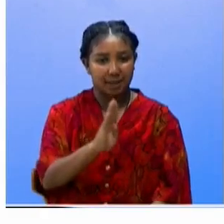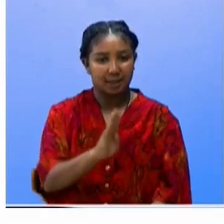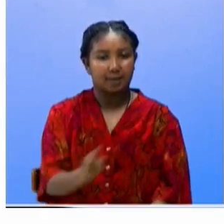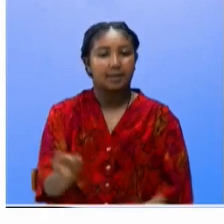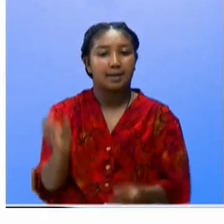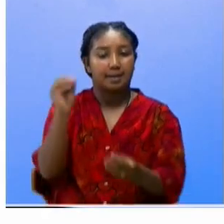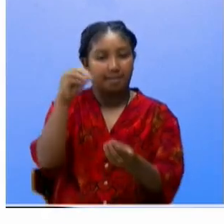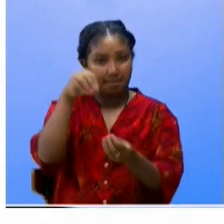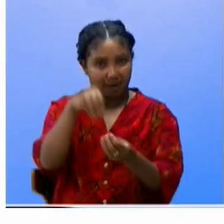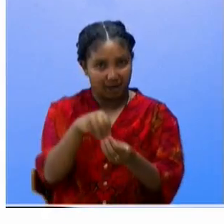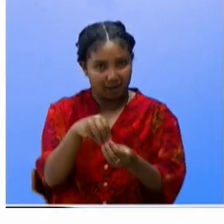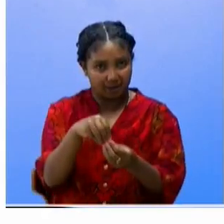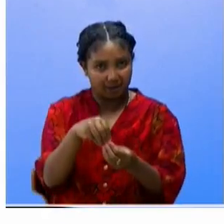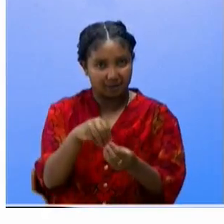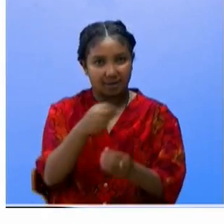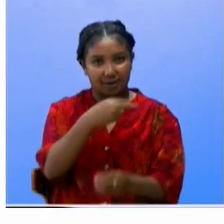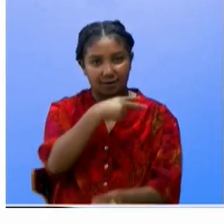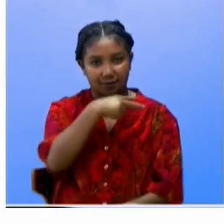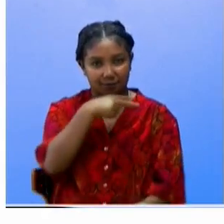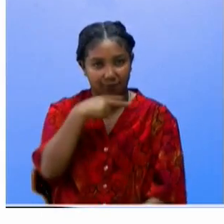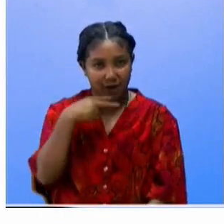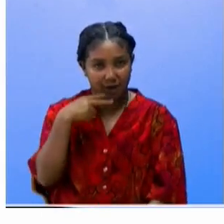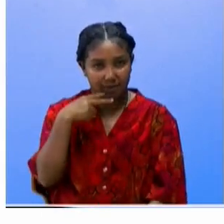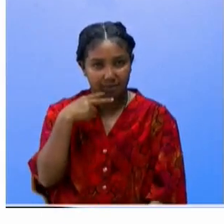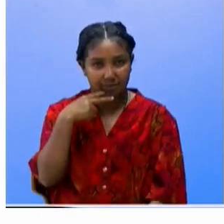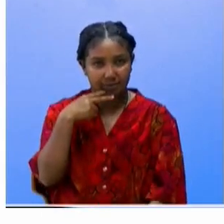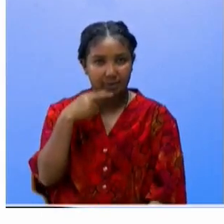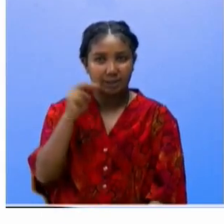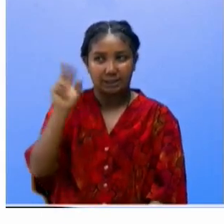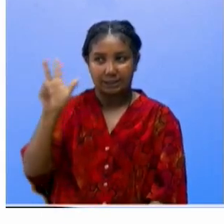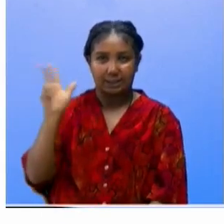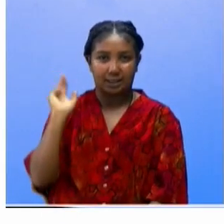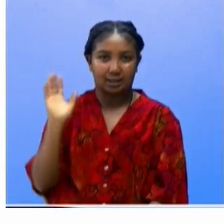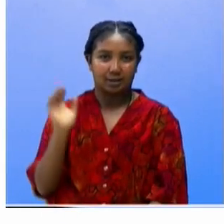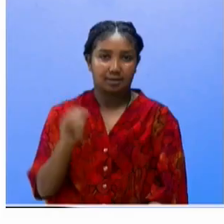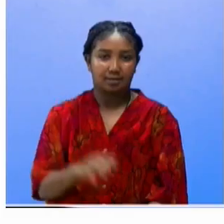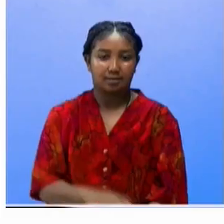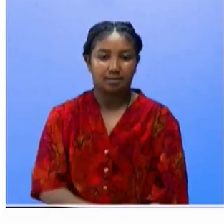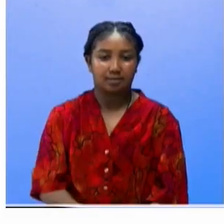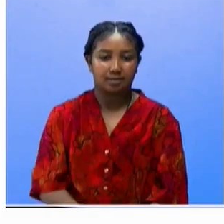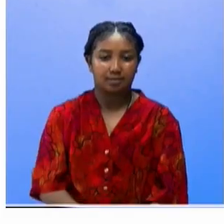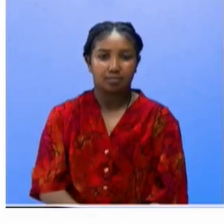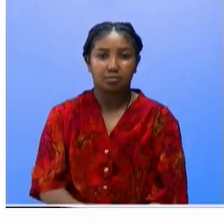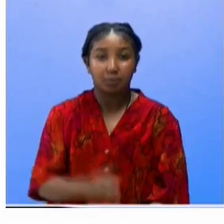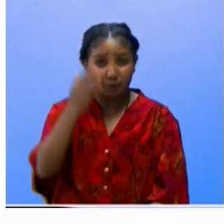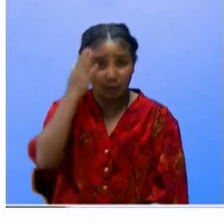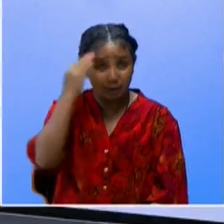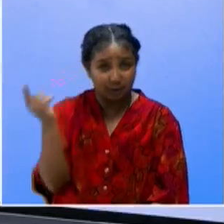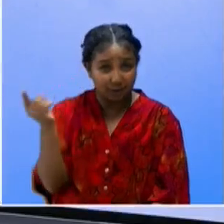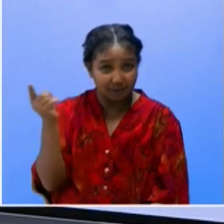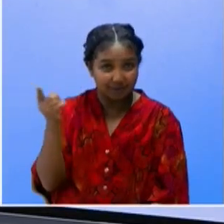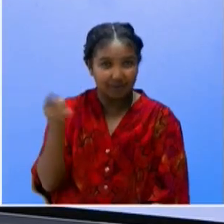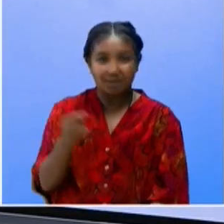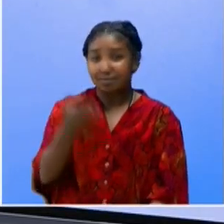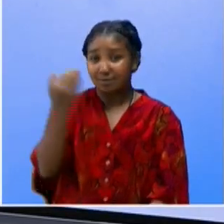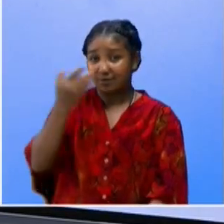plus verb 3. Do you know that? Do you know this concept? Be plus